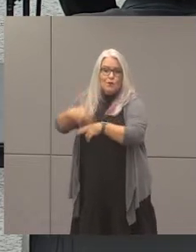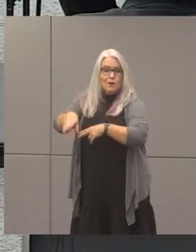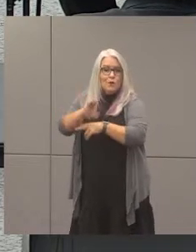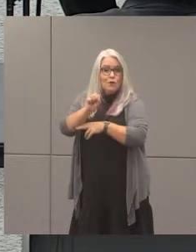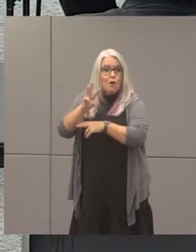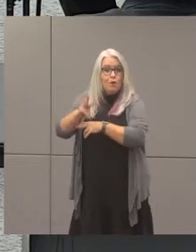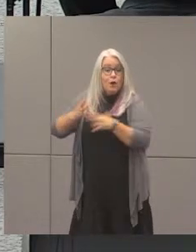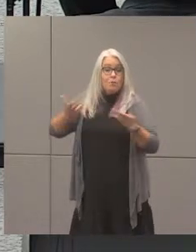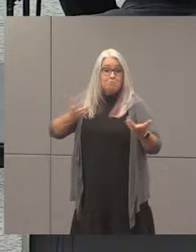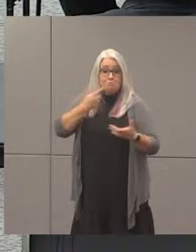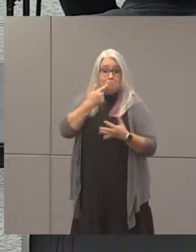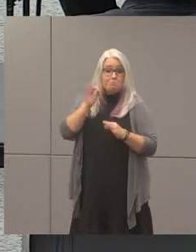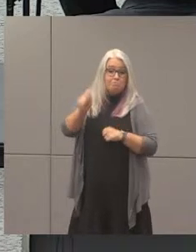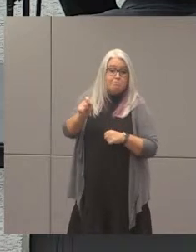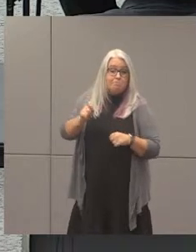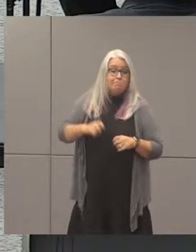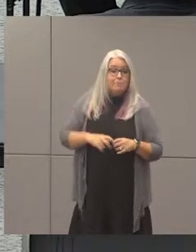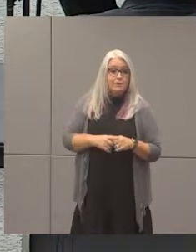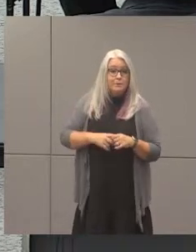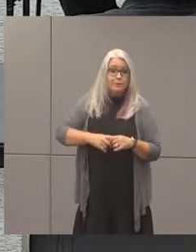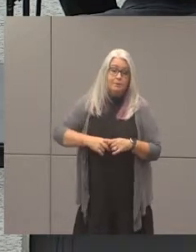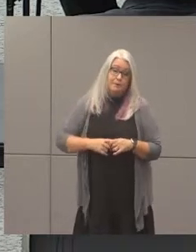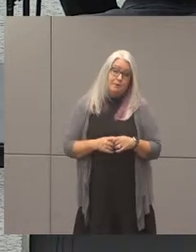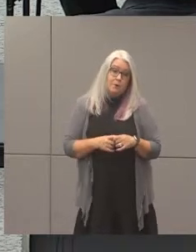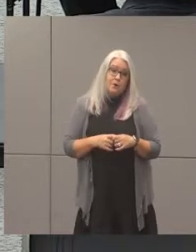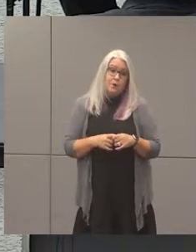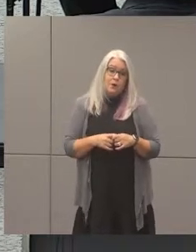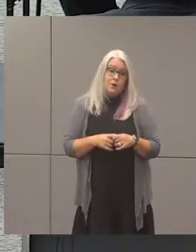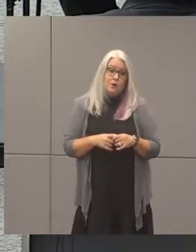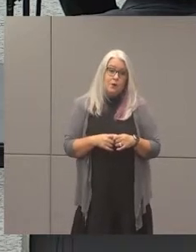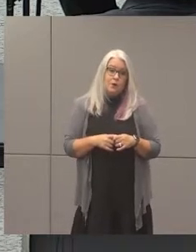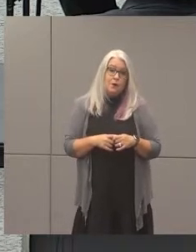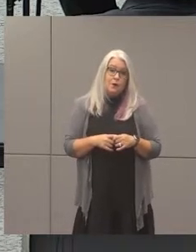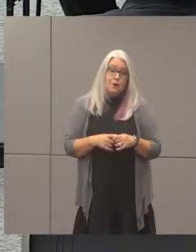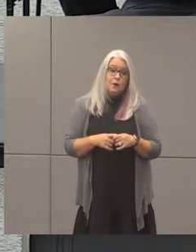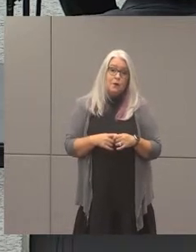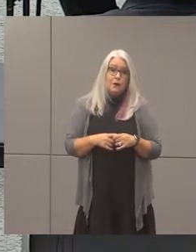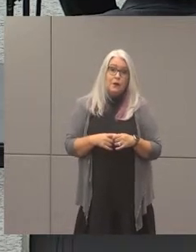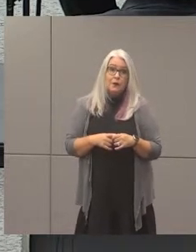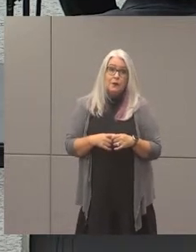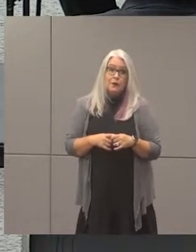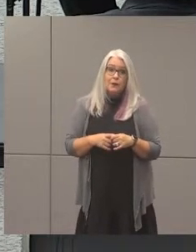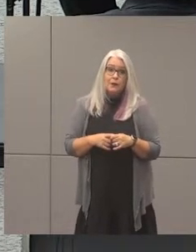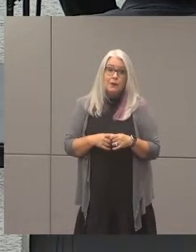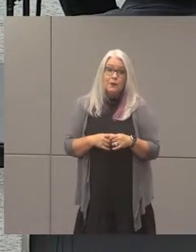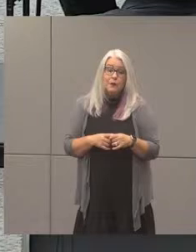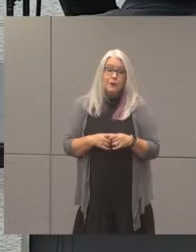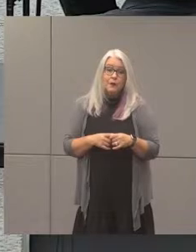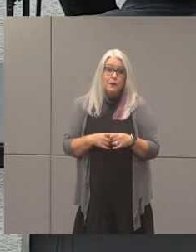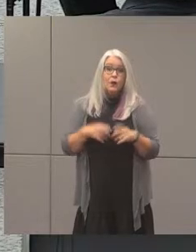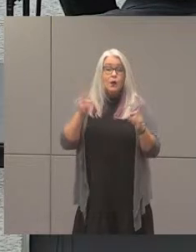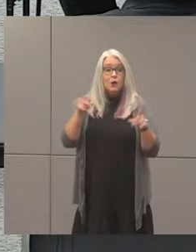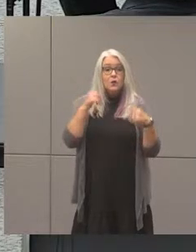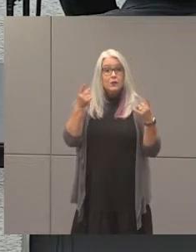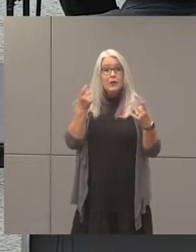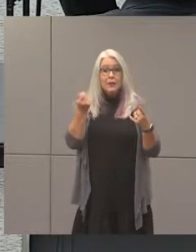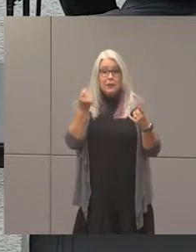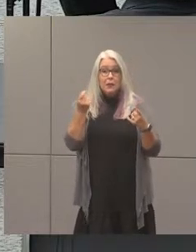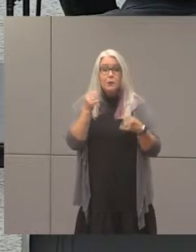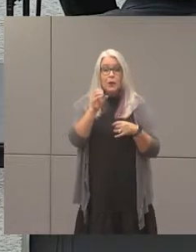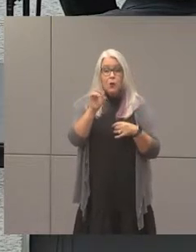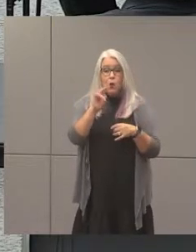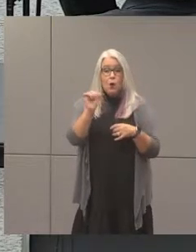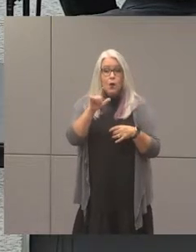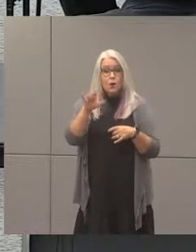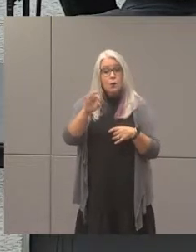simple. And you've got, I'm somewhat familiar with Oracle. It's standalone. It is